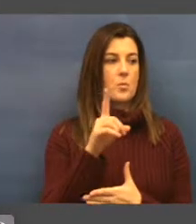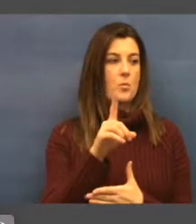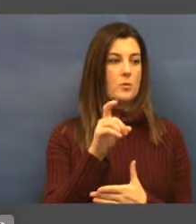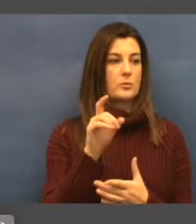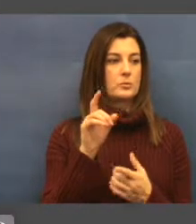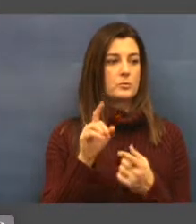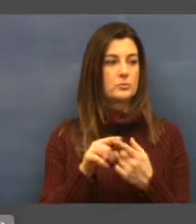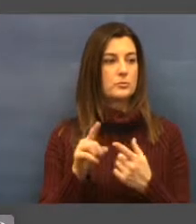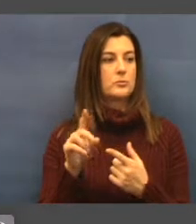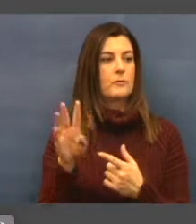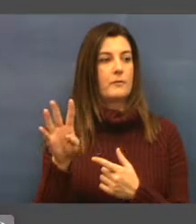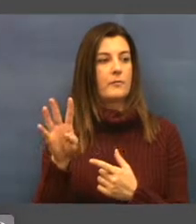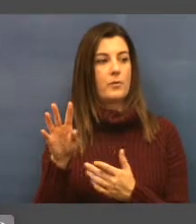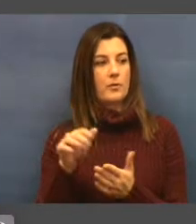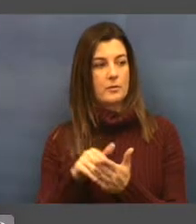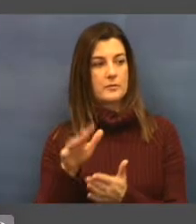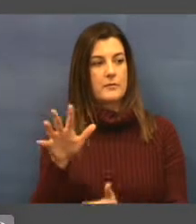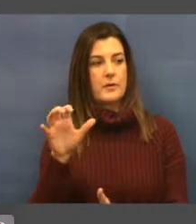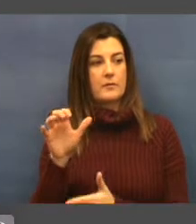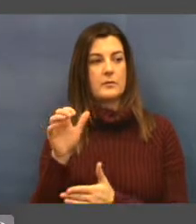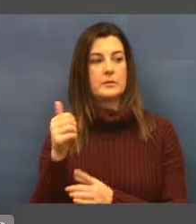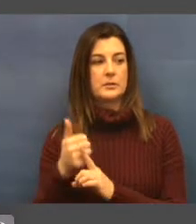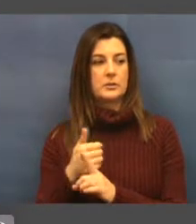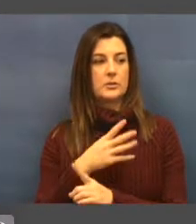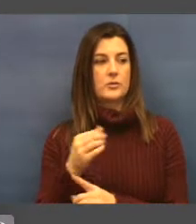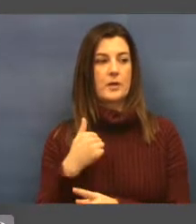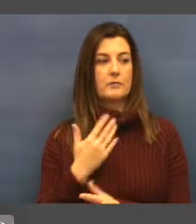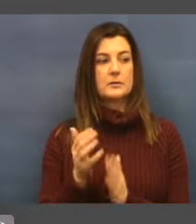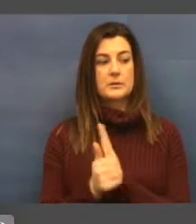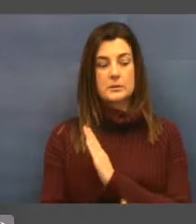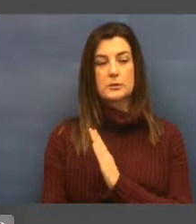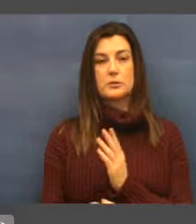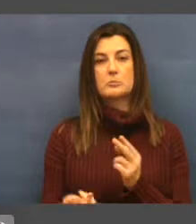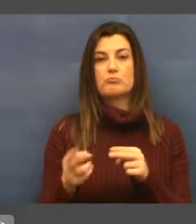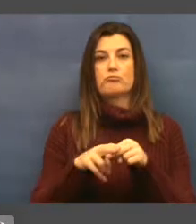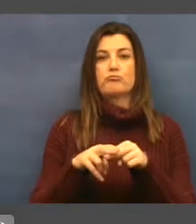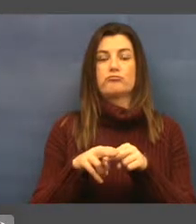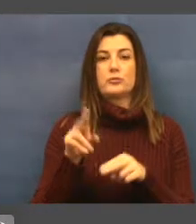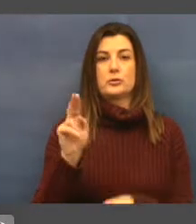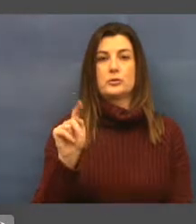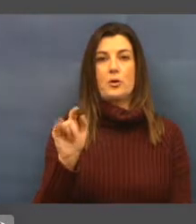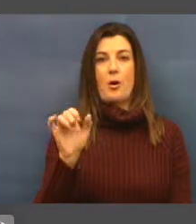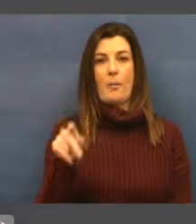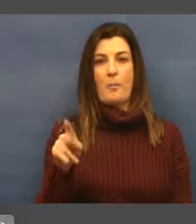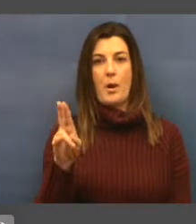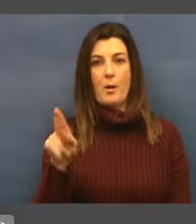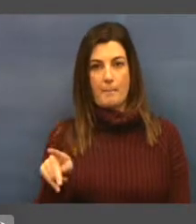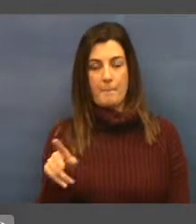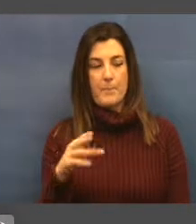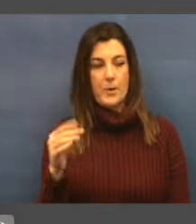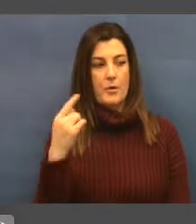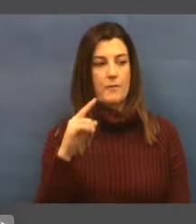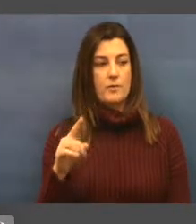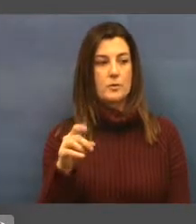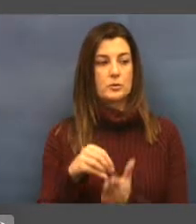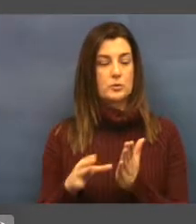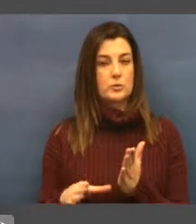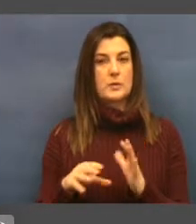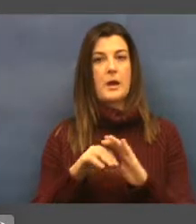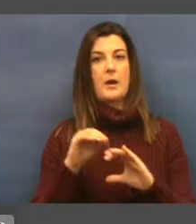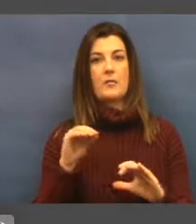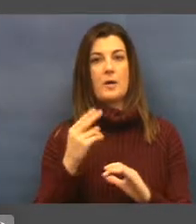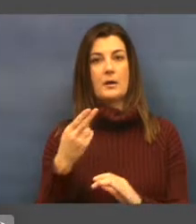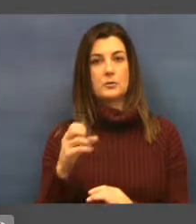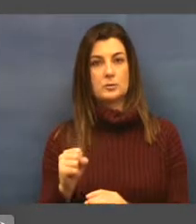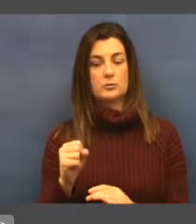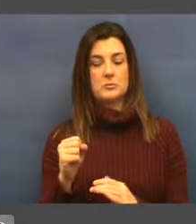new Skills Boost top-up to the Canada Student Grant for full-time students, for students who have been out of high school for at